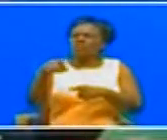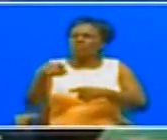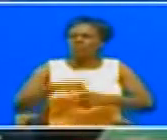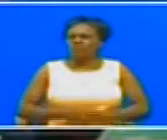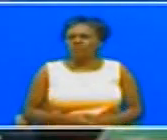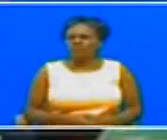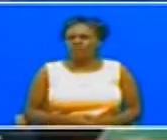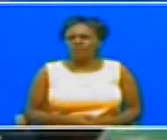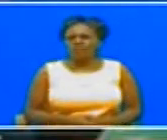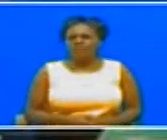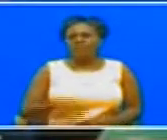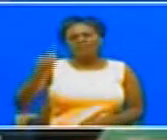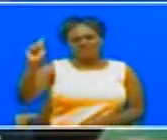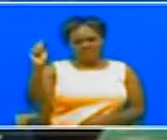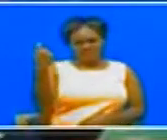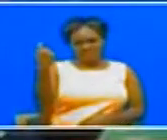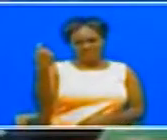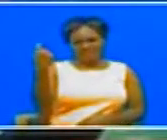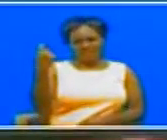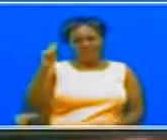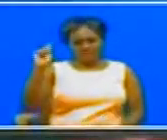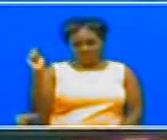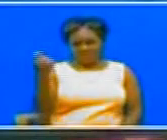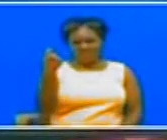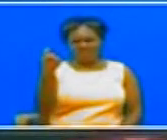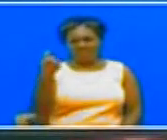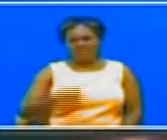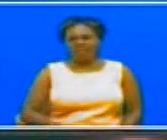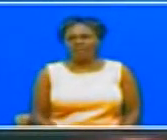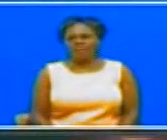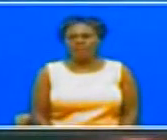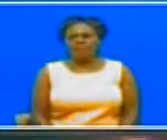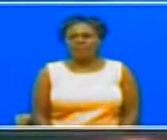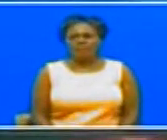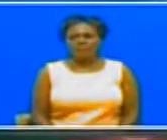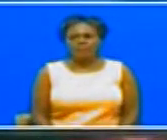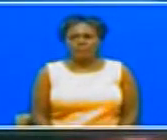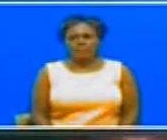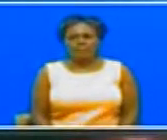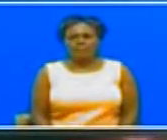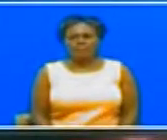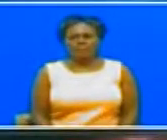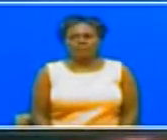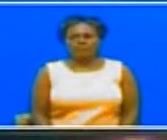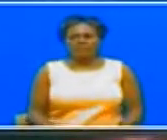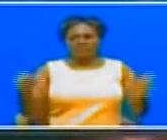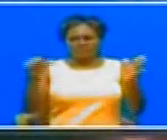And performed in? Kenya. I was afraid you were going to say that. Now you're in